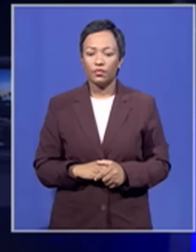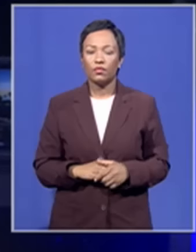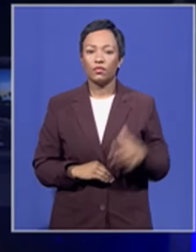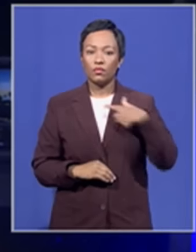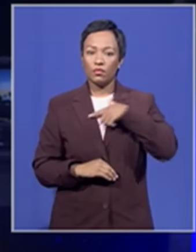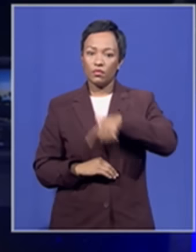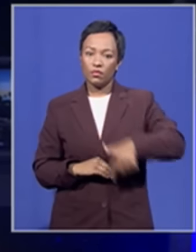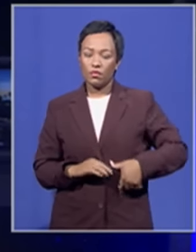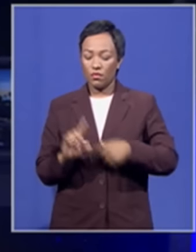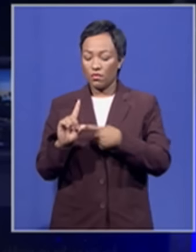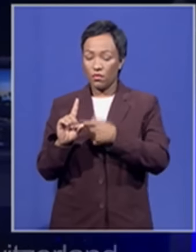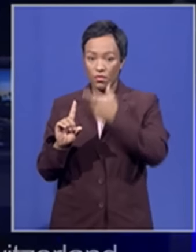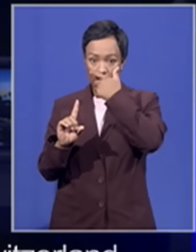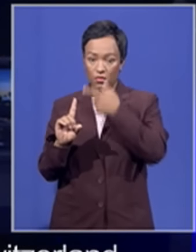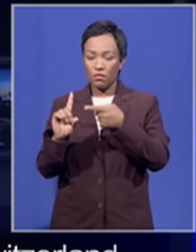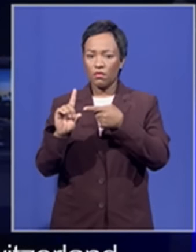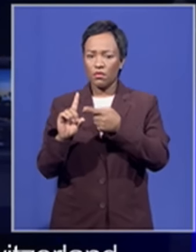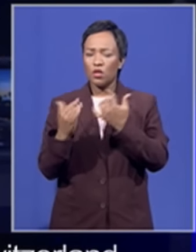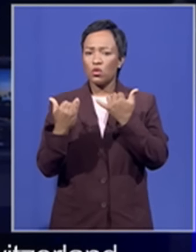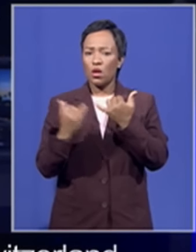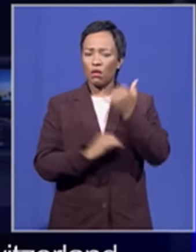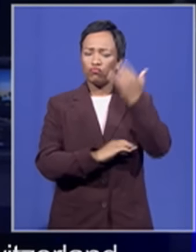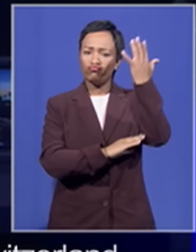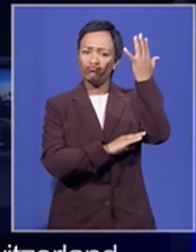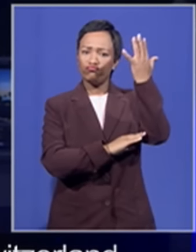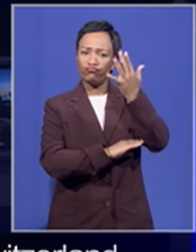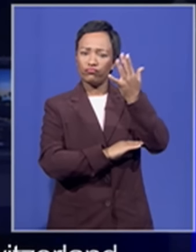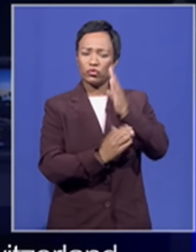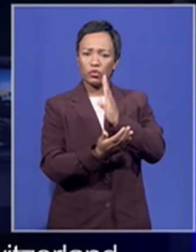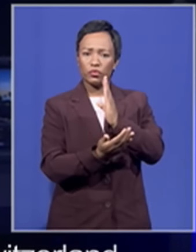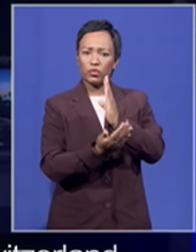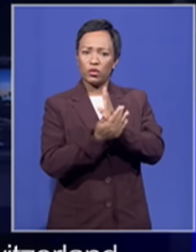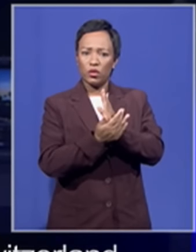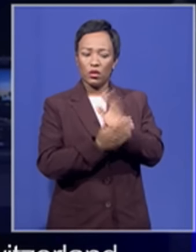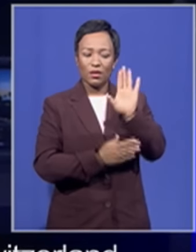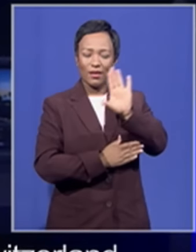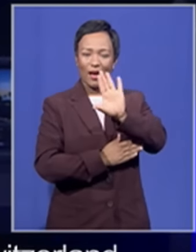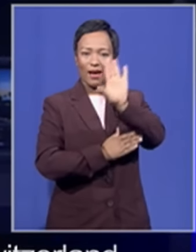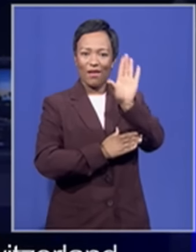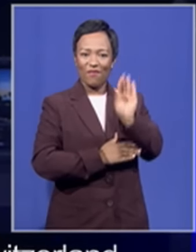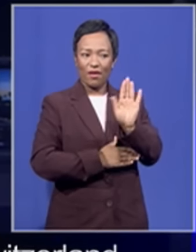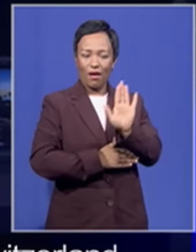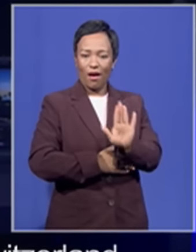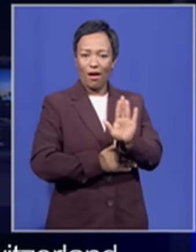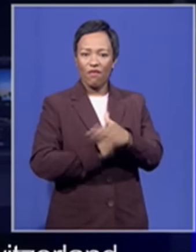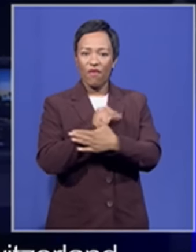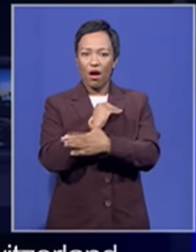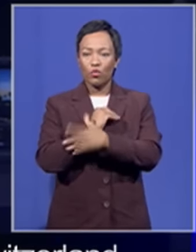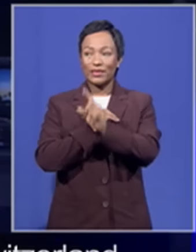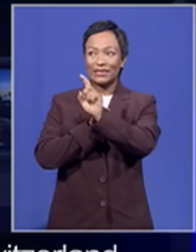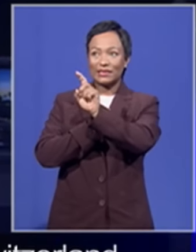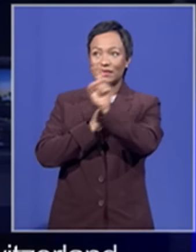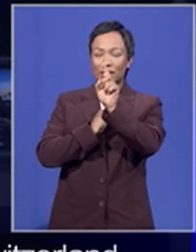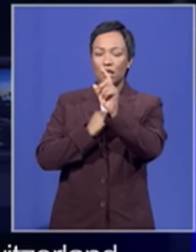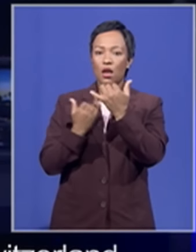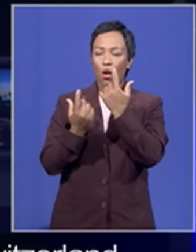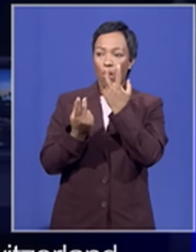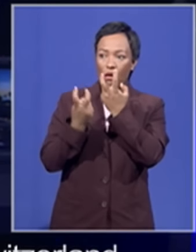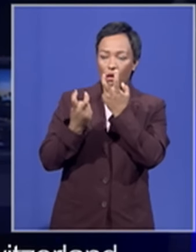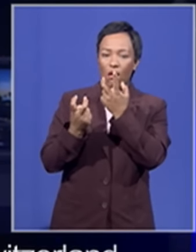Mopresidente Cyril Ramaphosa o entse netefaletso ka maikemisetso a Afrika Borwa ho matlafatsa maqhama a kgwebisano le bodiplomate le naha ya